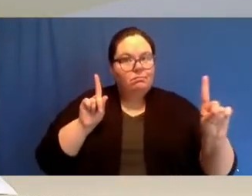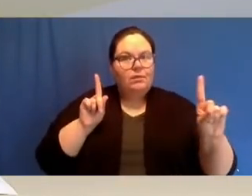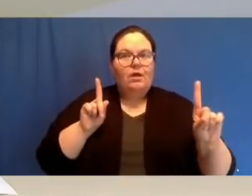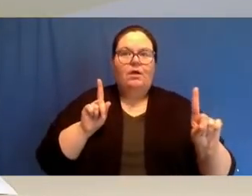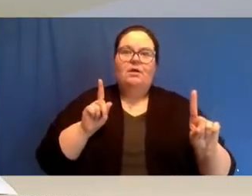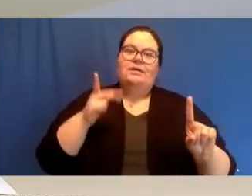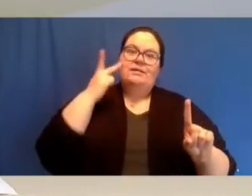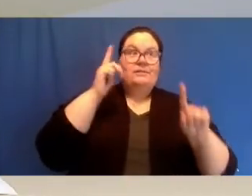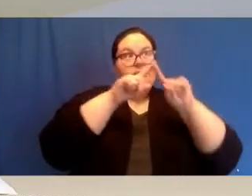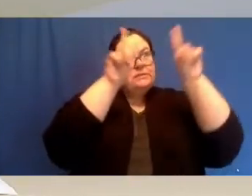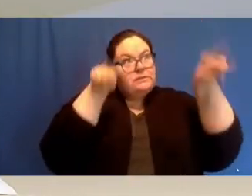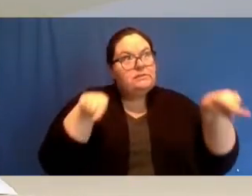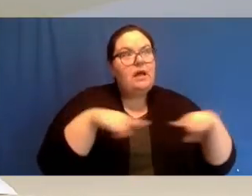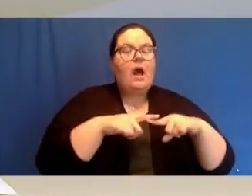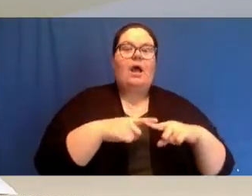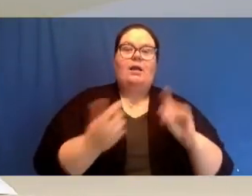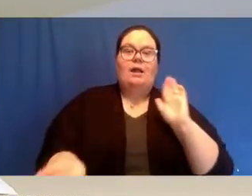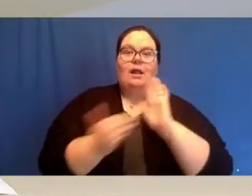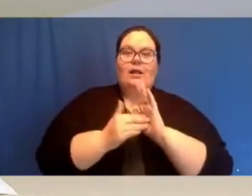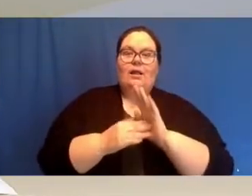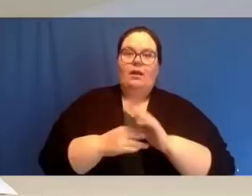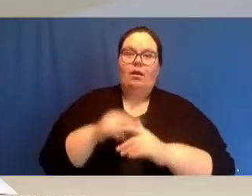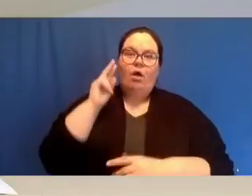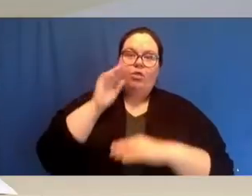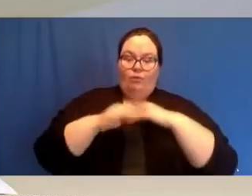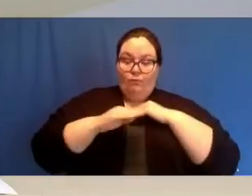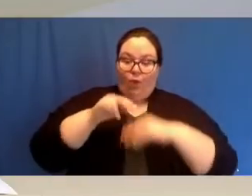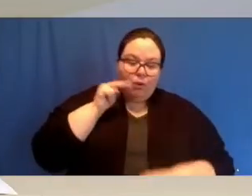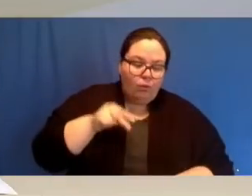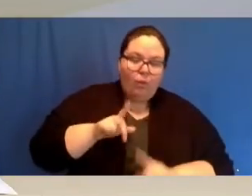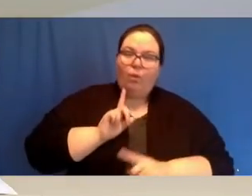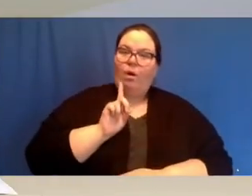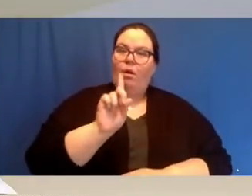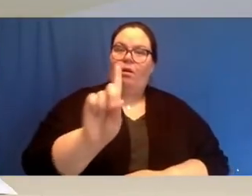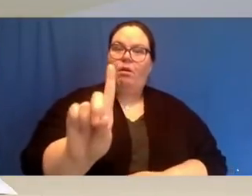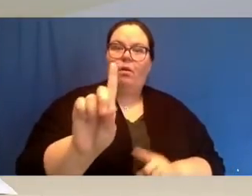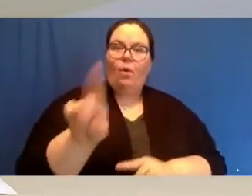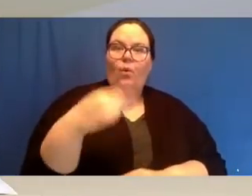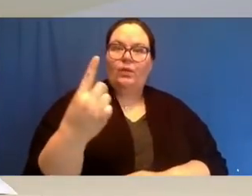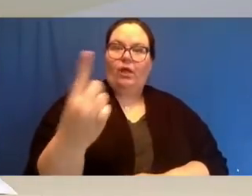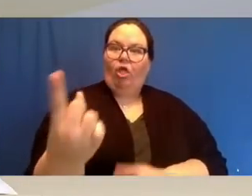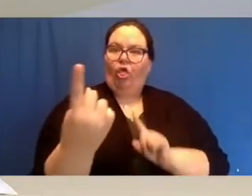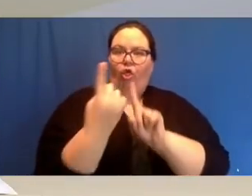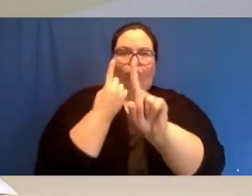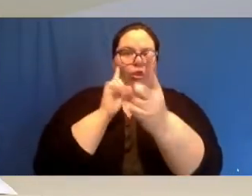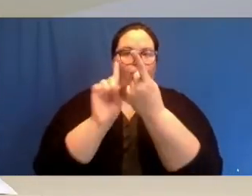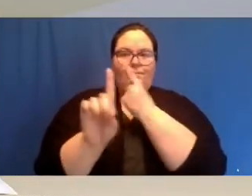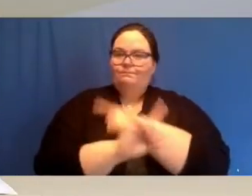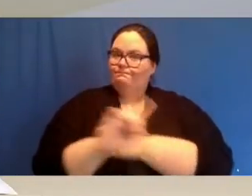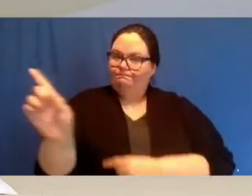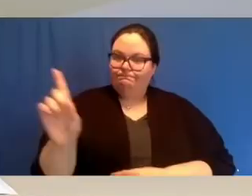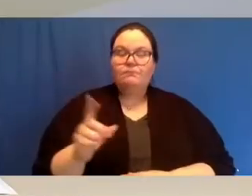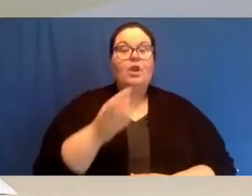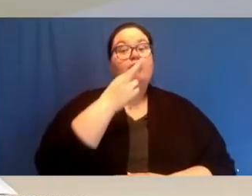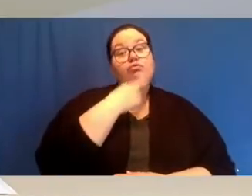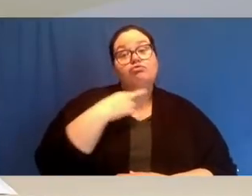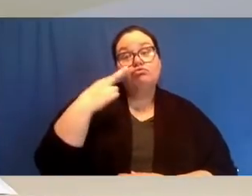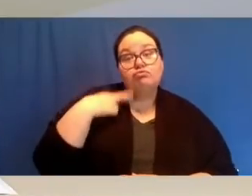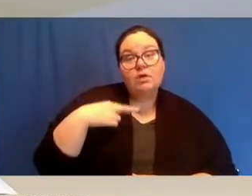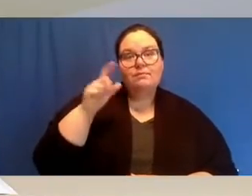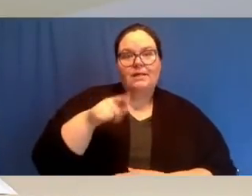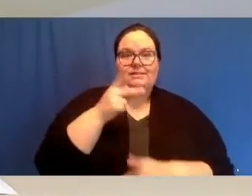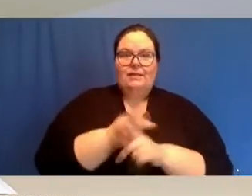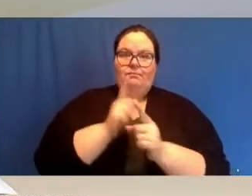markers and monitoring capacity limits to support distancing. Restaurants and eating establishments must maintain 6